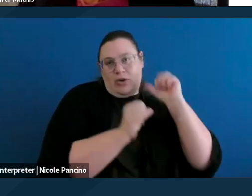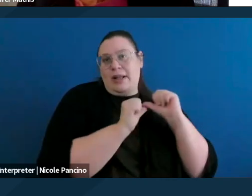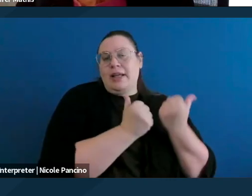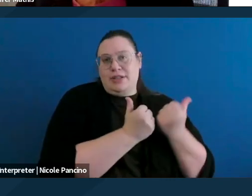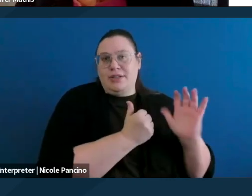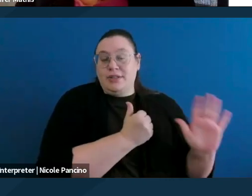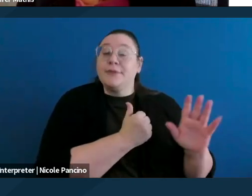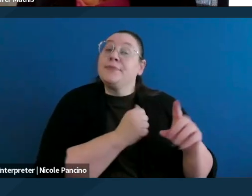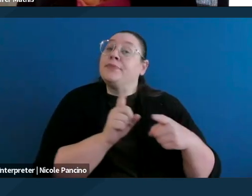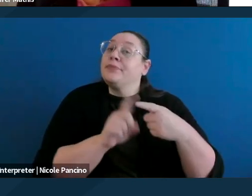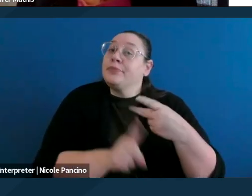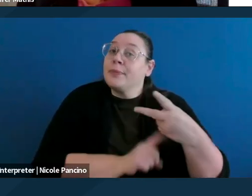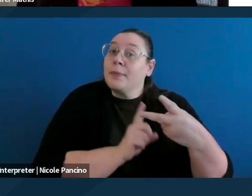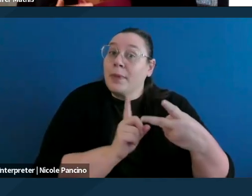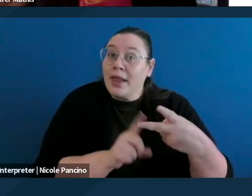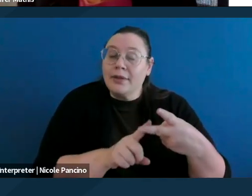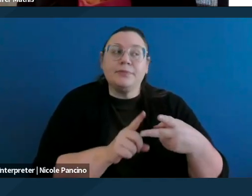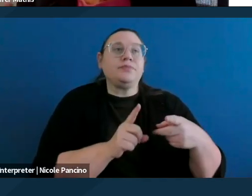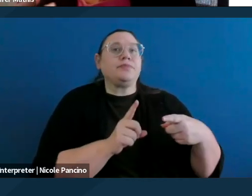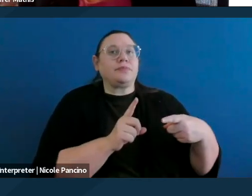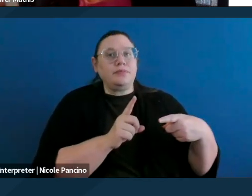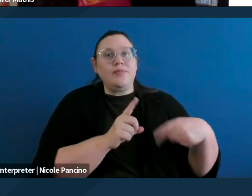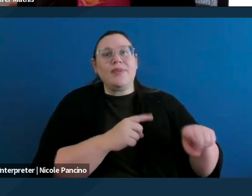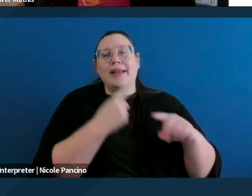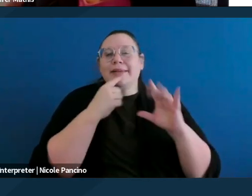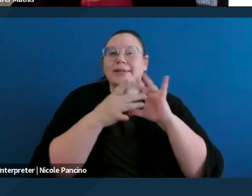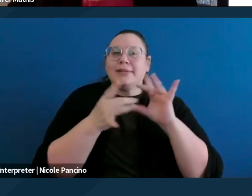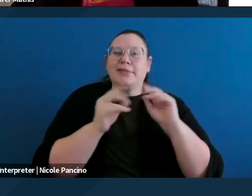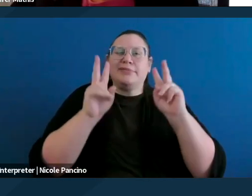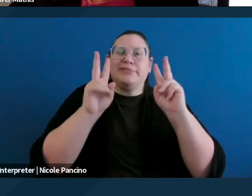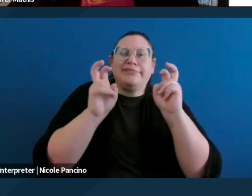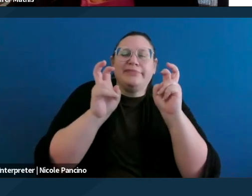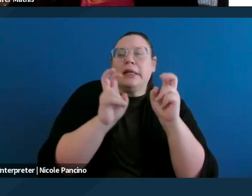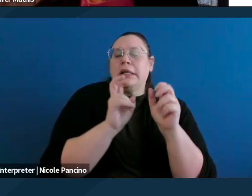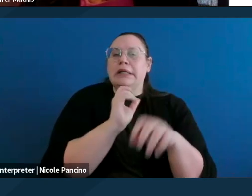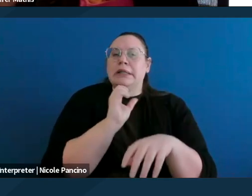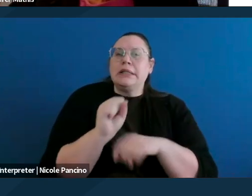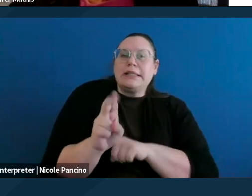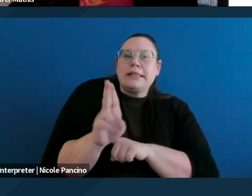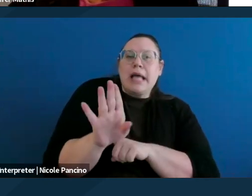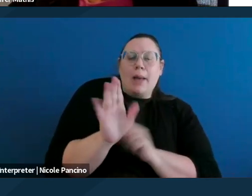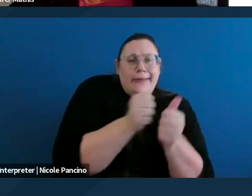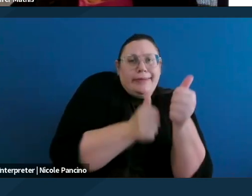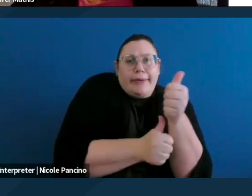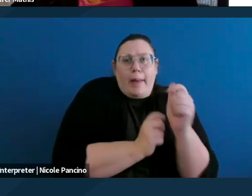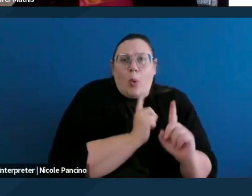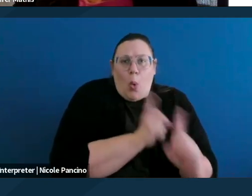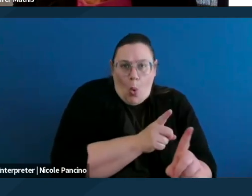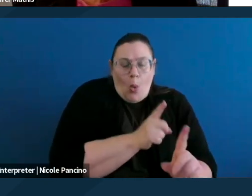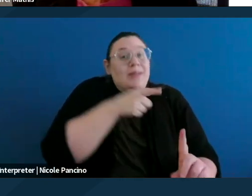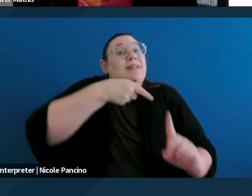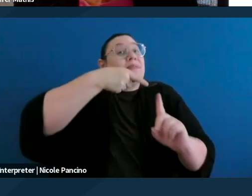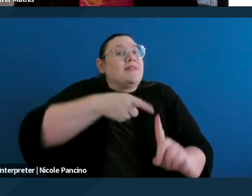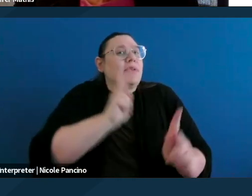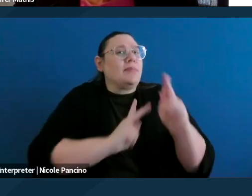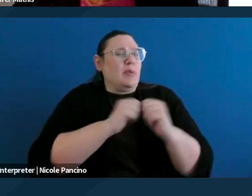they also set what is sometimes called a sub-goal, um, specifically for people with